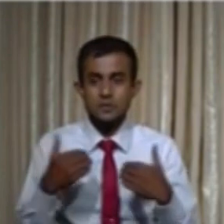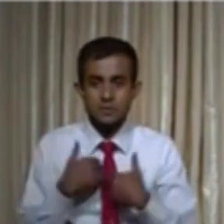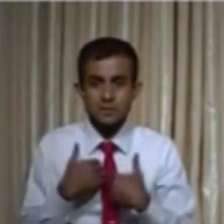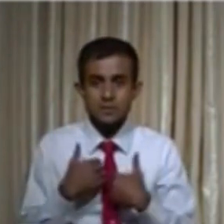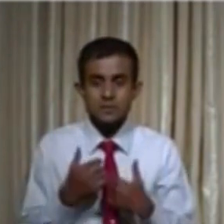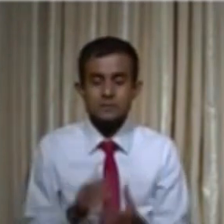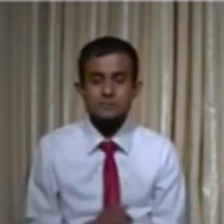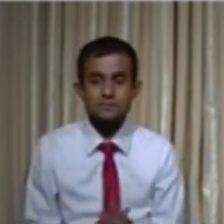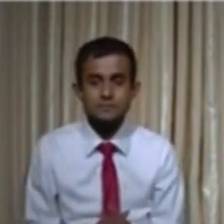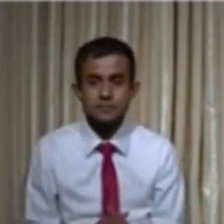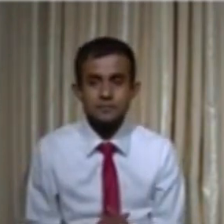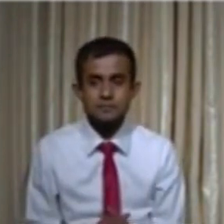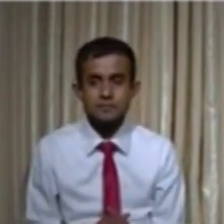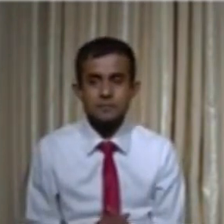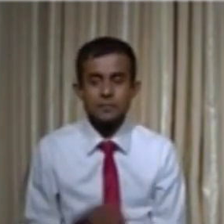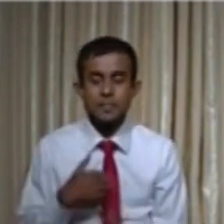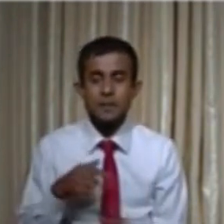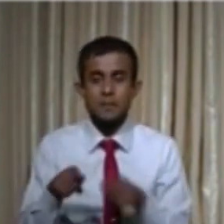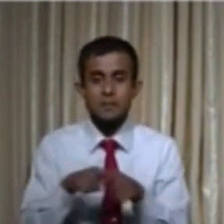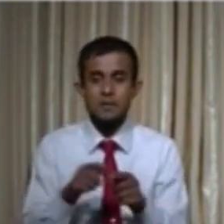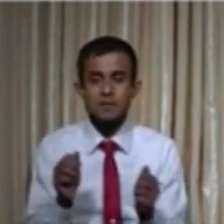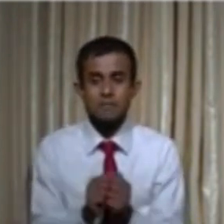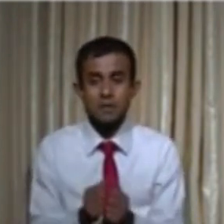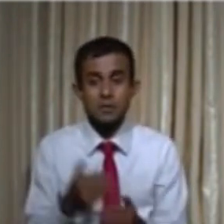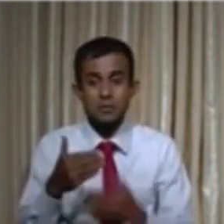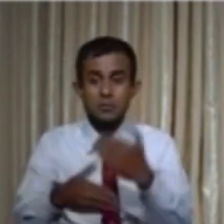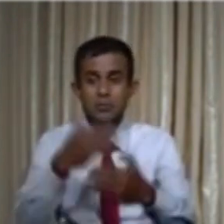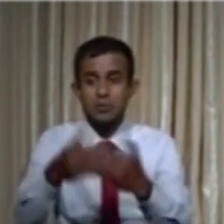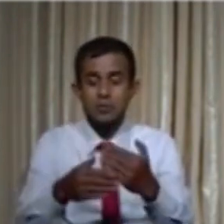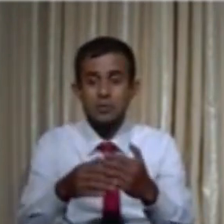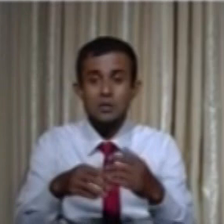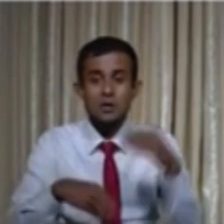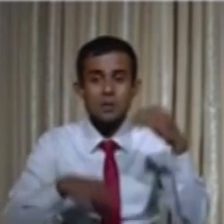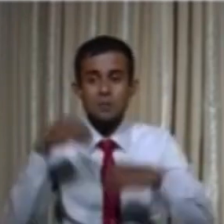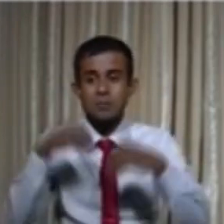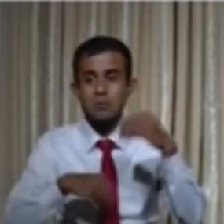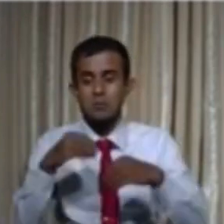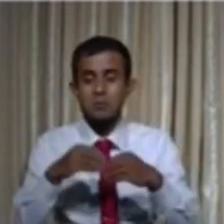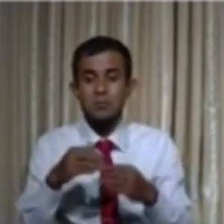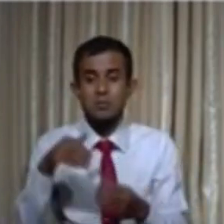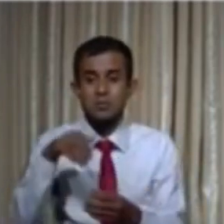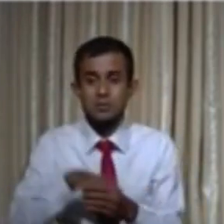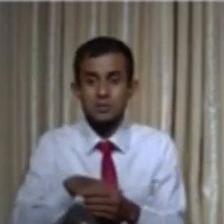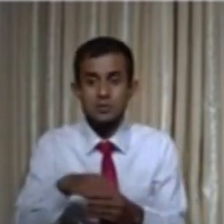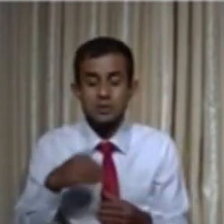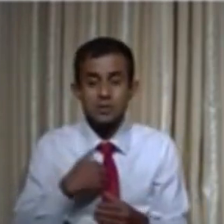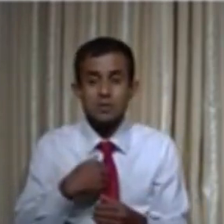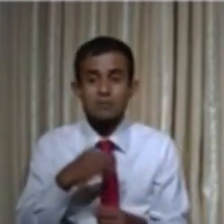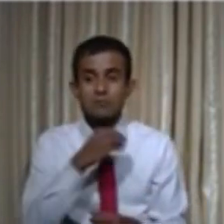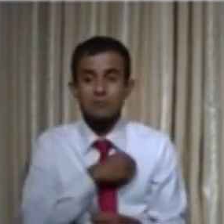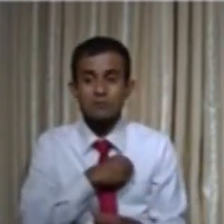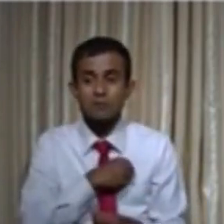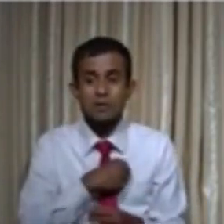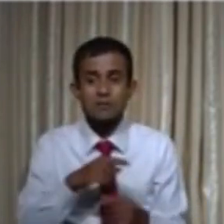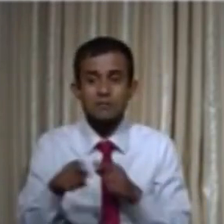geopolitical climate. On the contrary, in order to pursue this monolithic policy, you will have to use, you'll have to